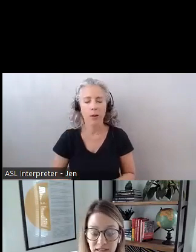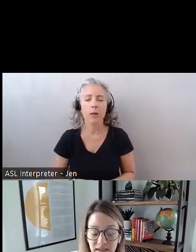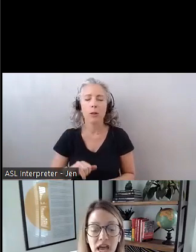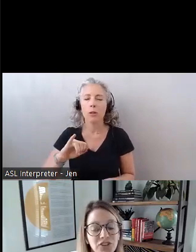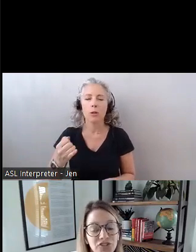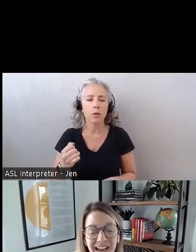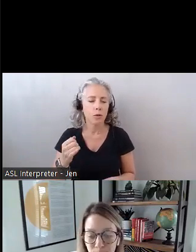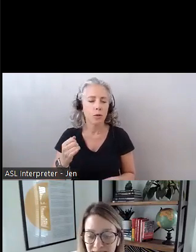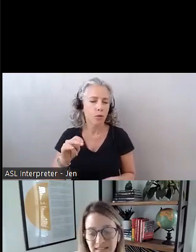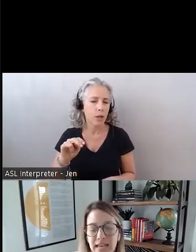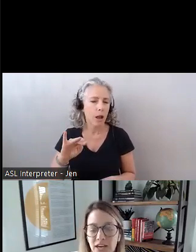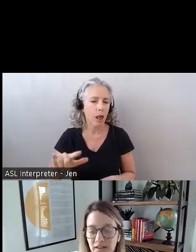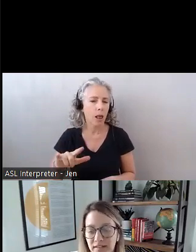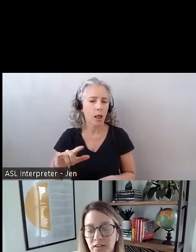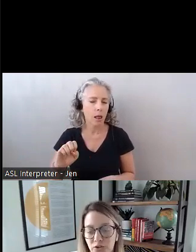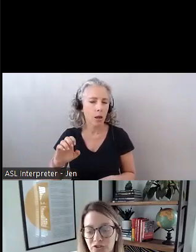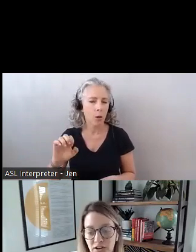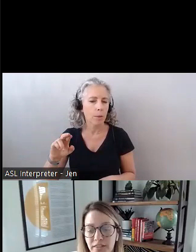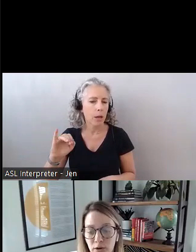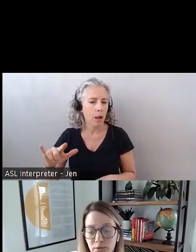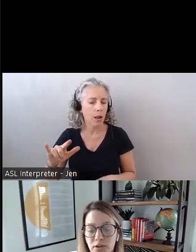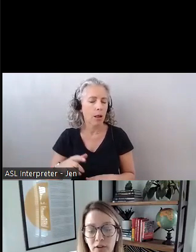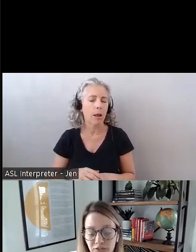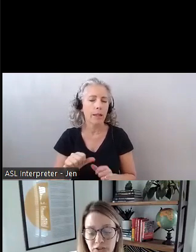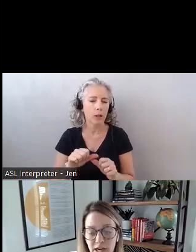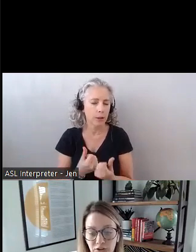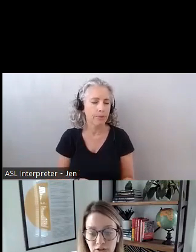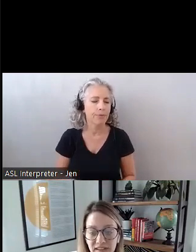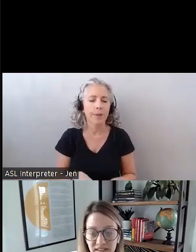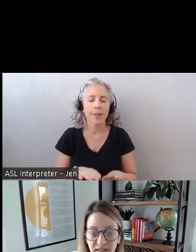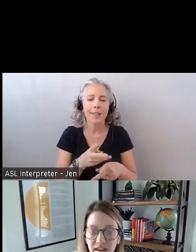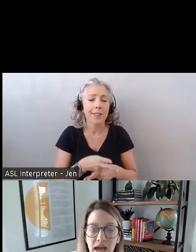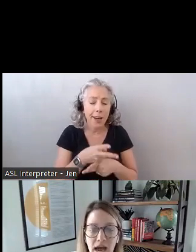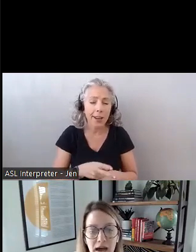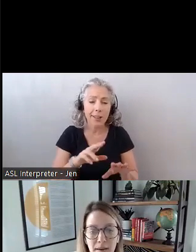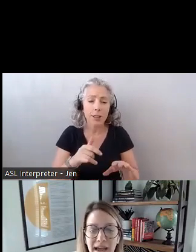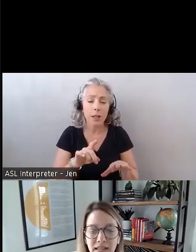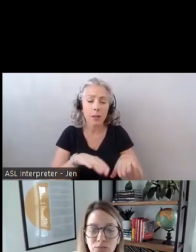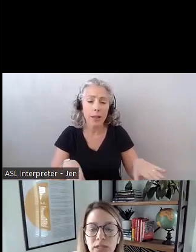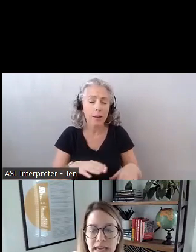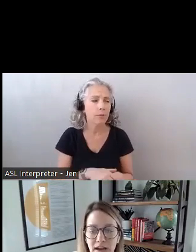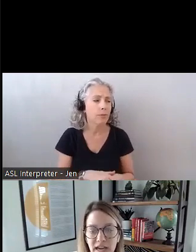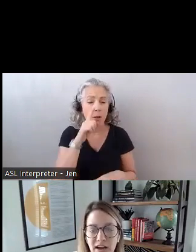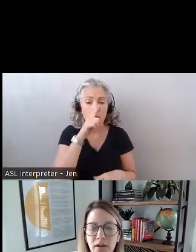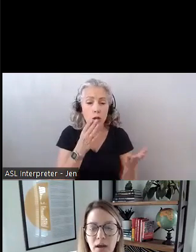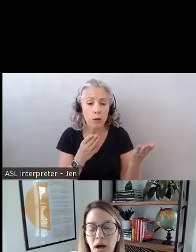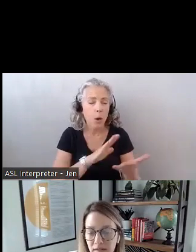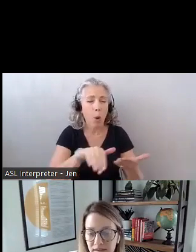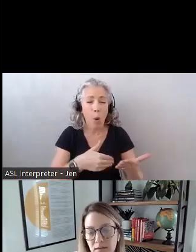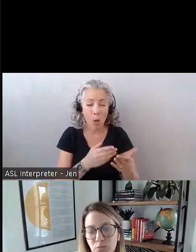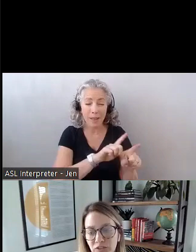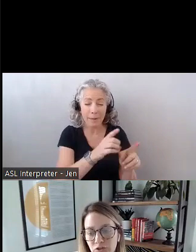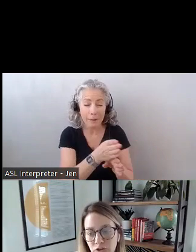and facilities, child placing agencies for therapeutic foster care services. And they really have to